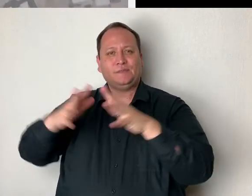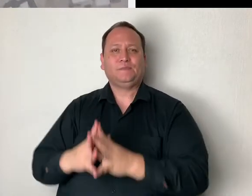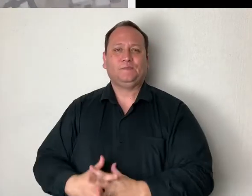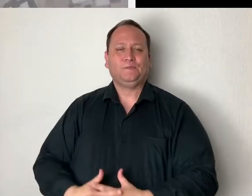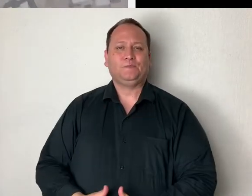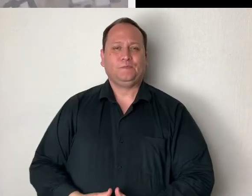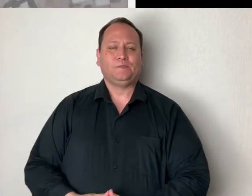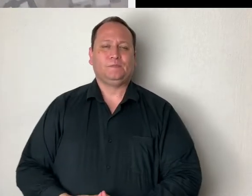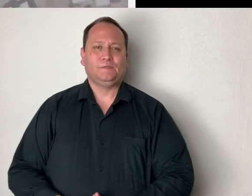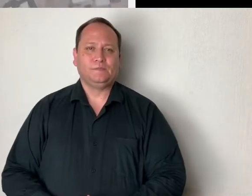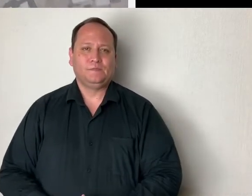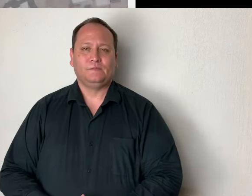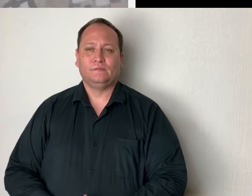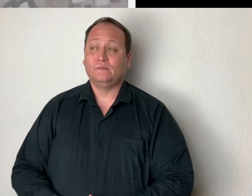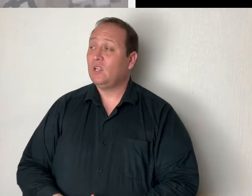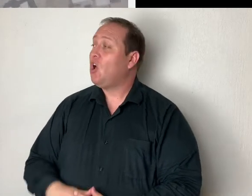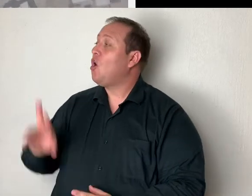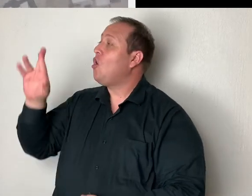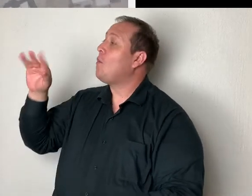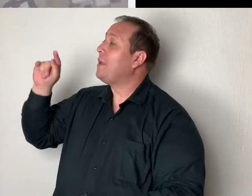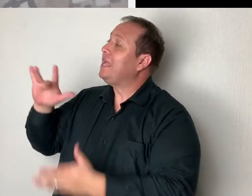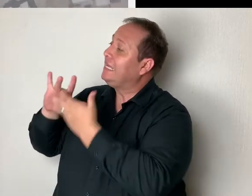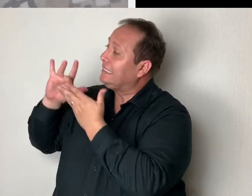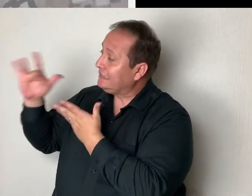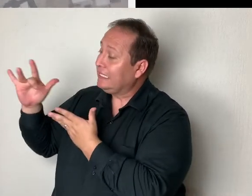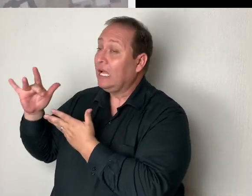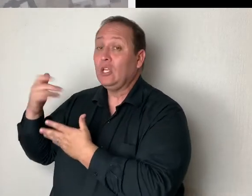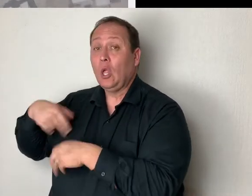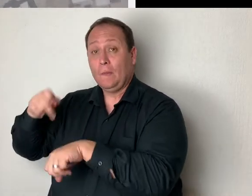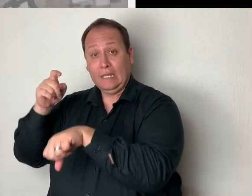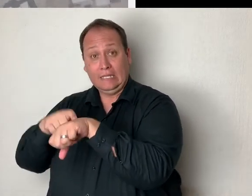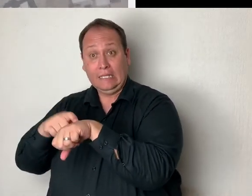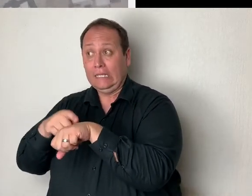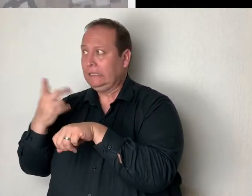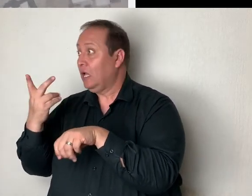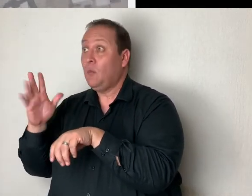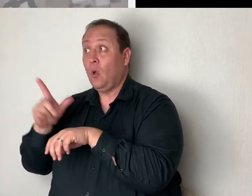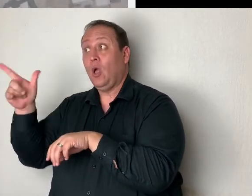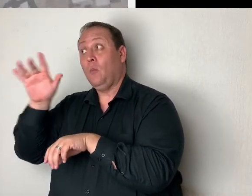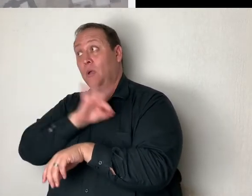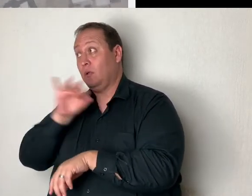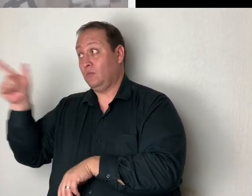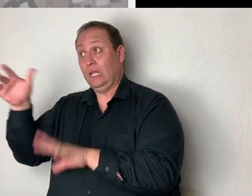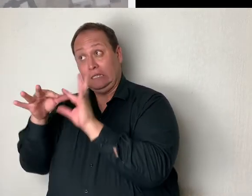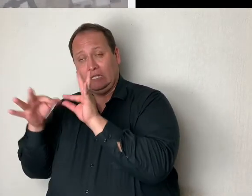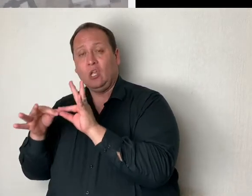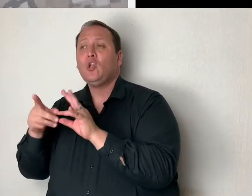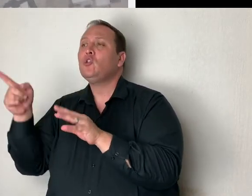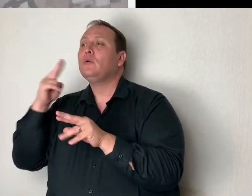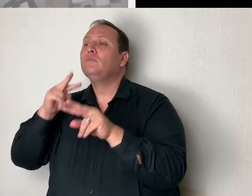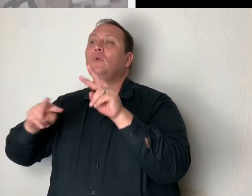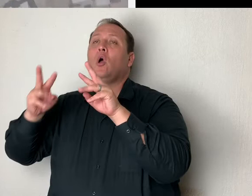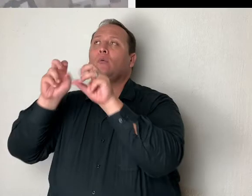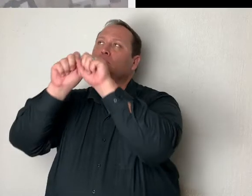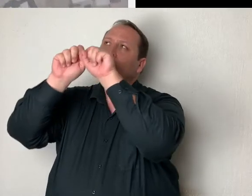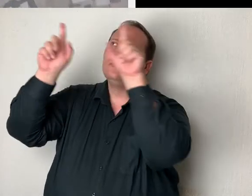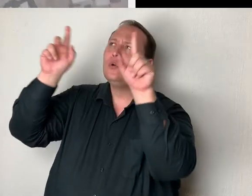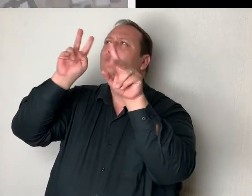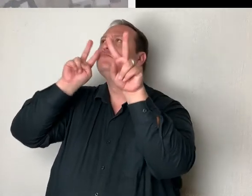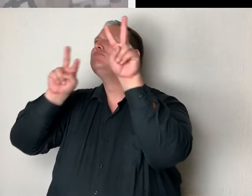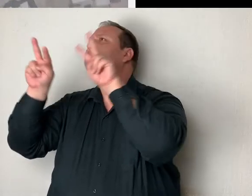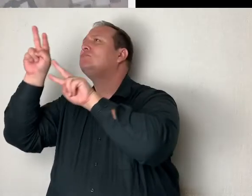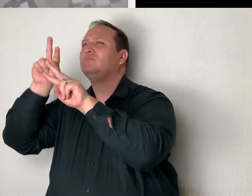Thank you, Robert. I won't take time to click through it because you can do that on your own, but you can explore the website. You can explore elements of the